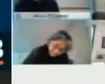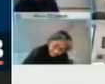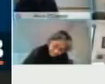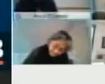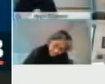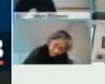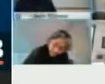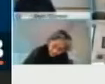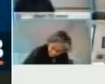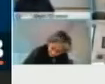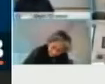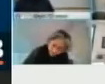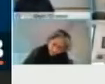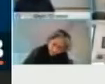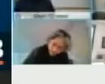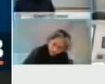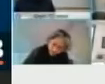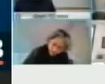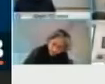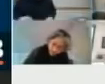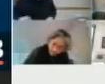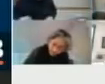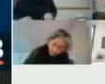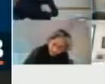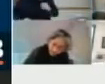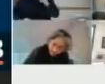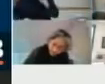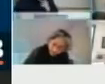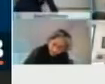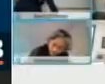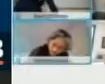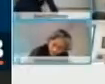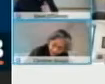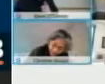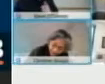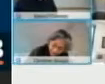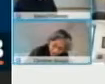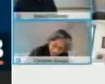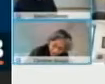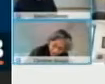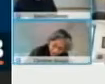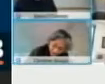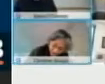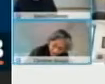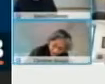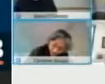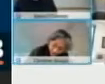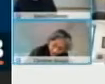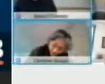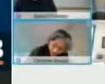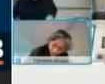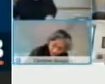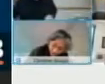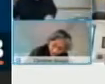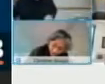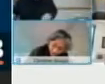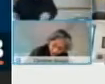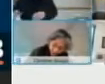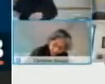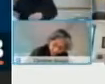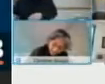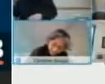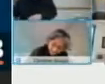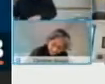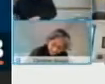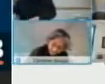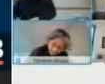from the Jeffries Point. okay. Given that information, may I have a motion, please? Can I